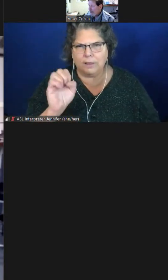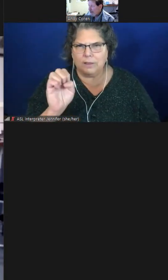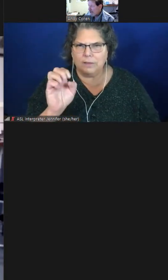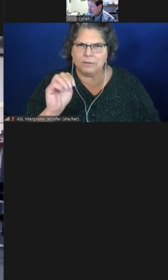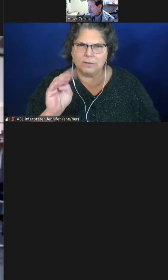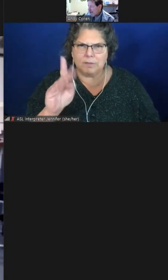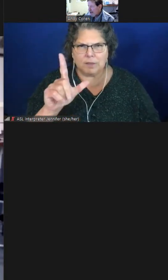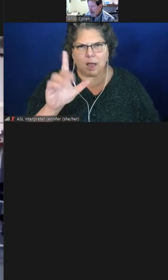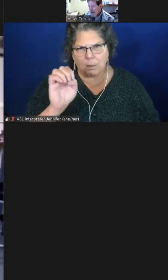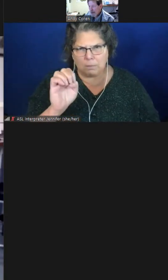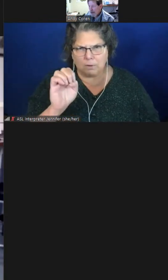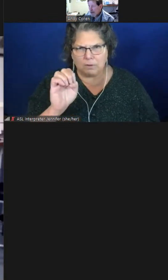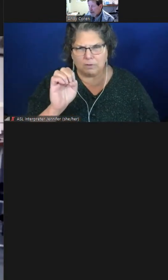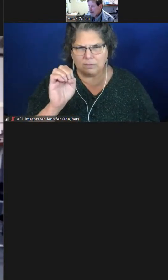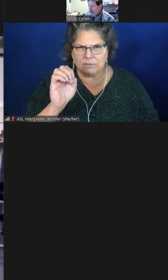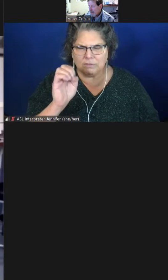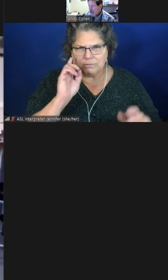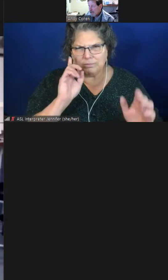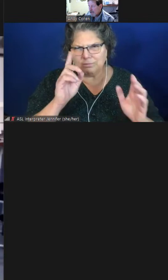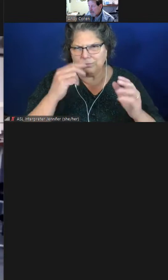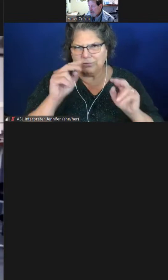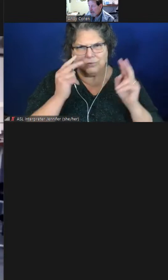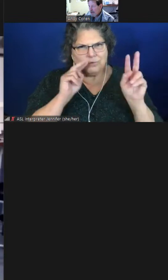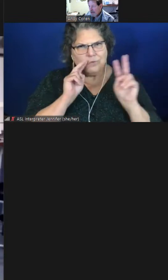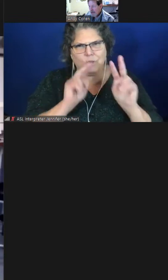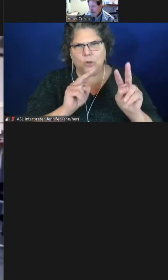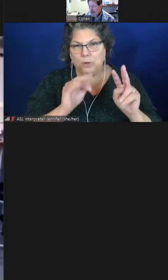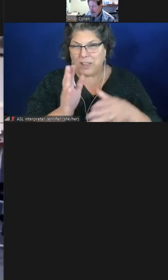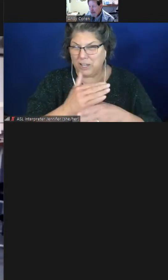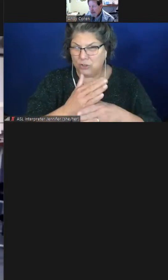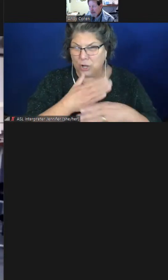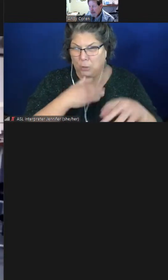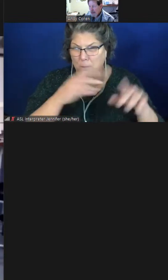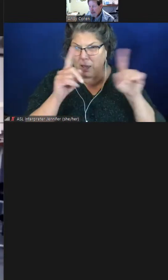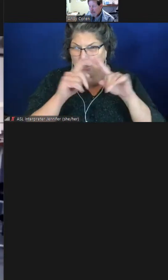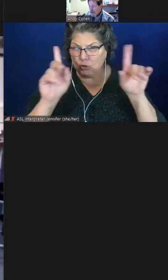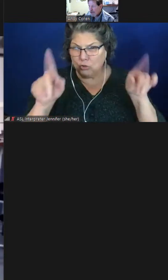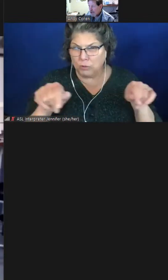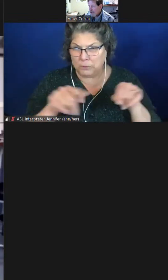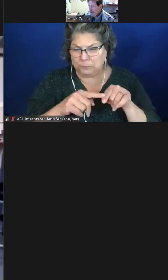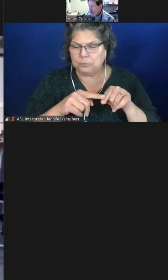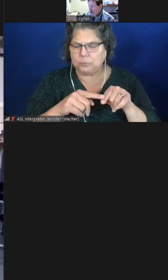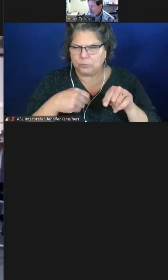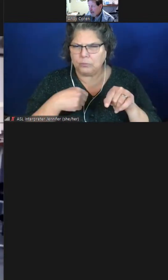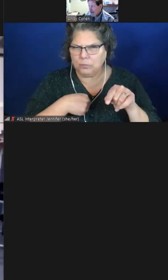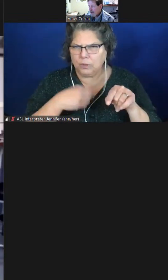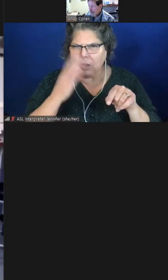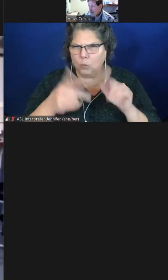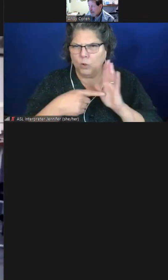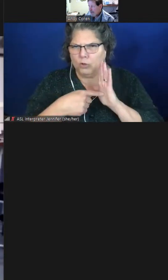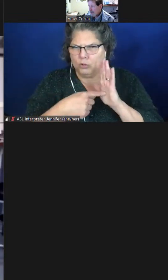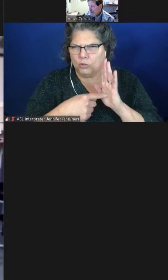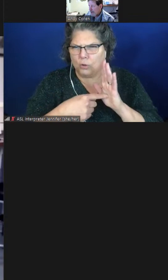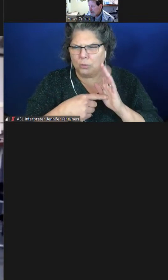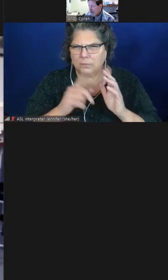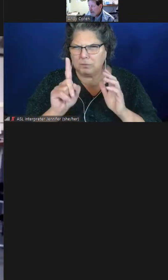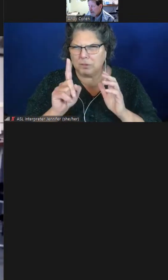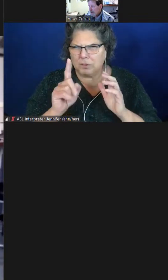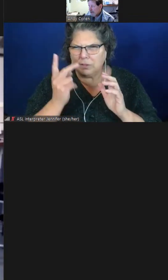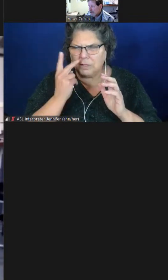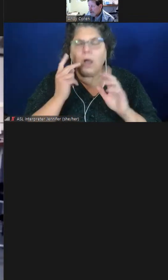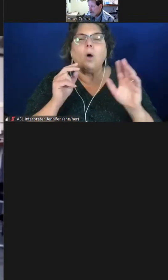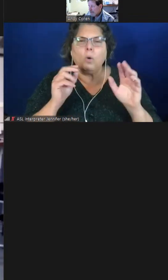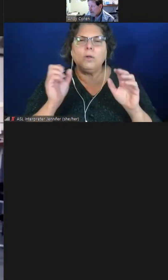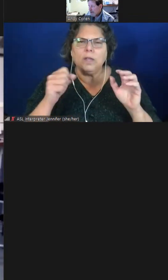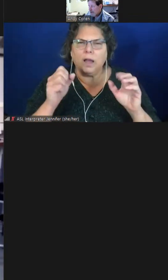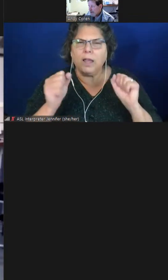if I can share my screen, I will show you let me see if I can, yeah, I